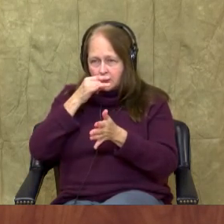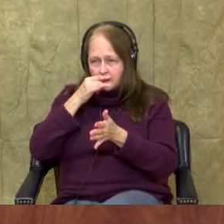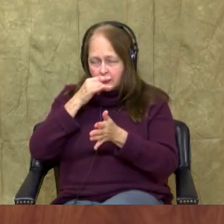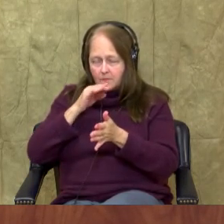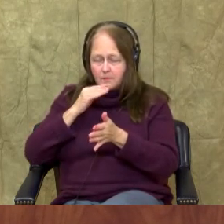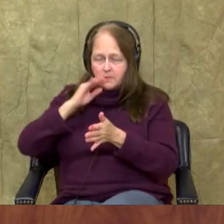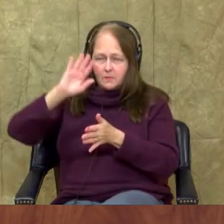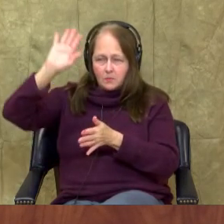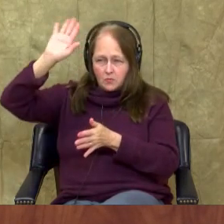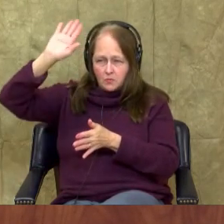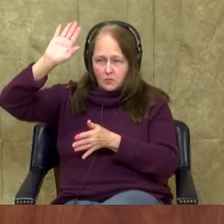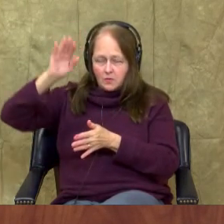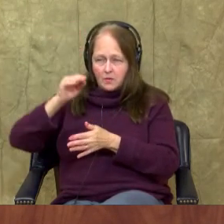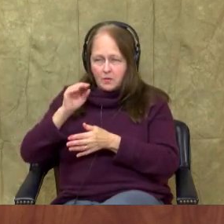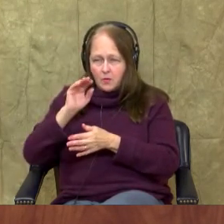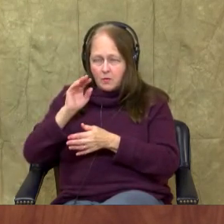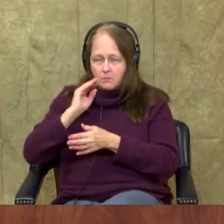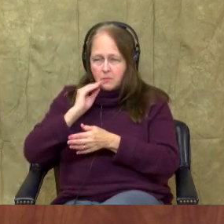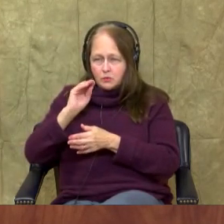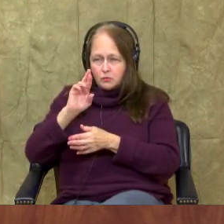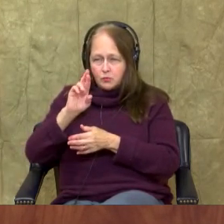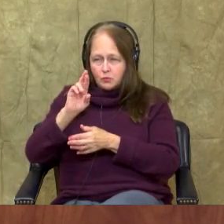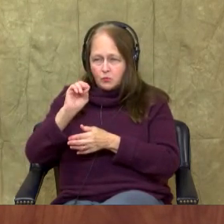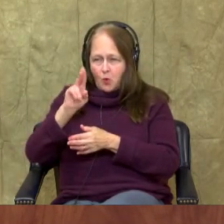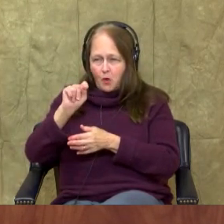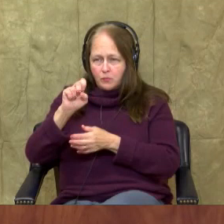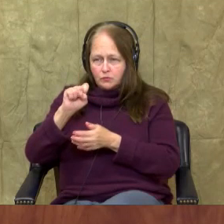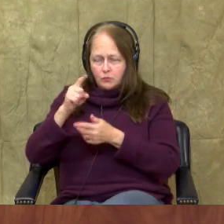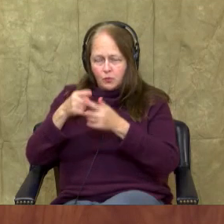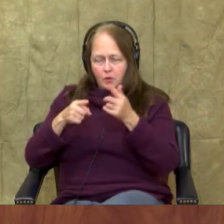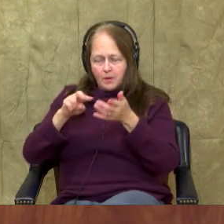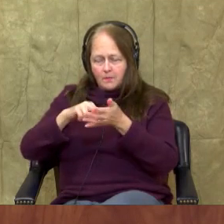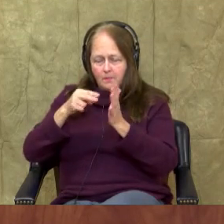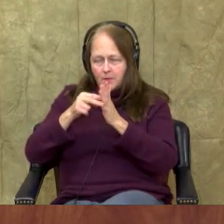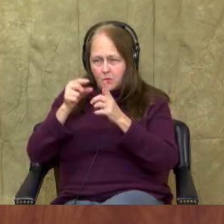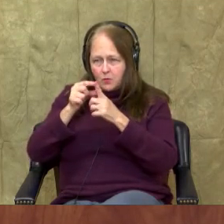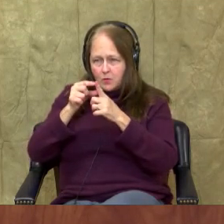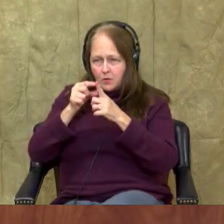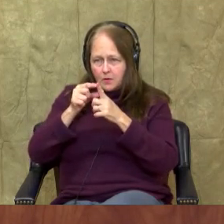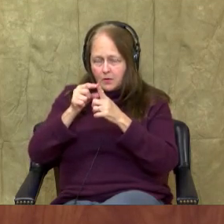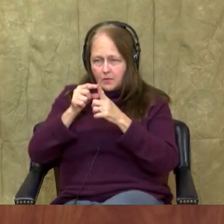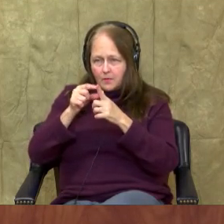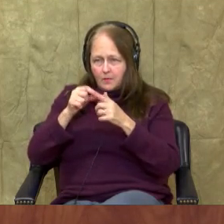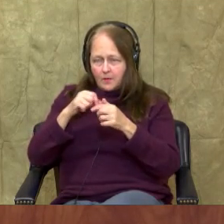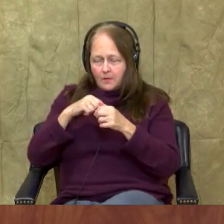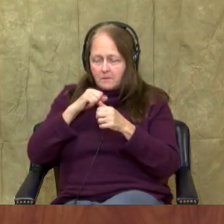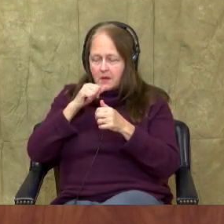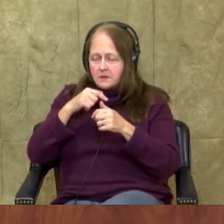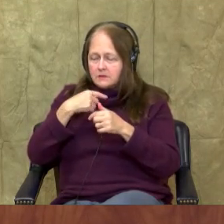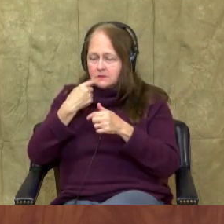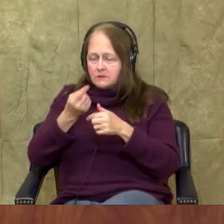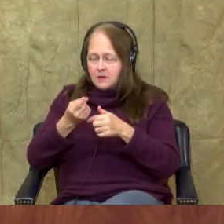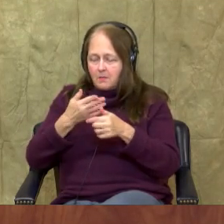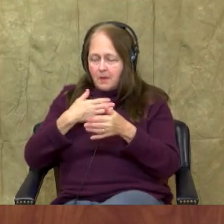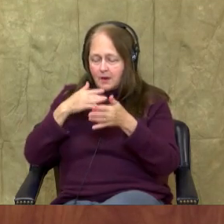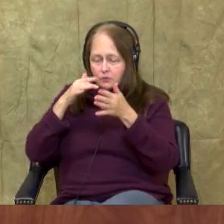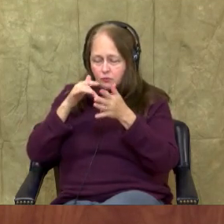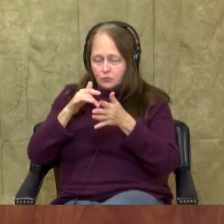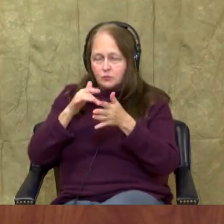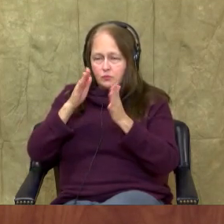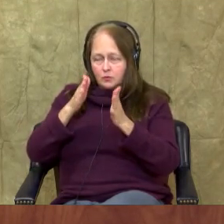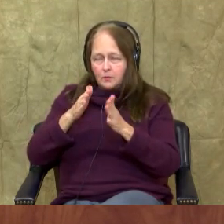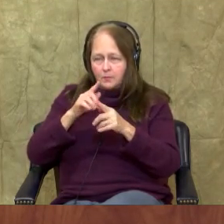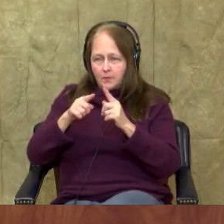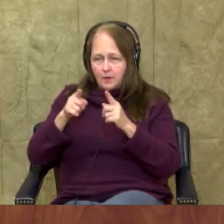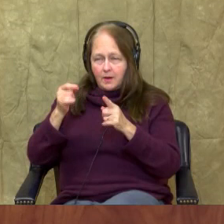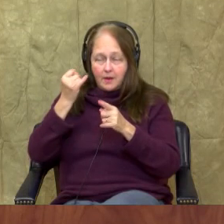Miss Roberts, what does this word mean? And I don't really tell them that I use these strategies, but if they're paying attention,